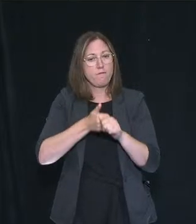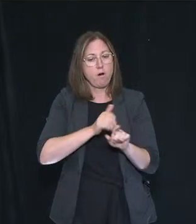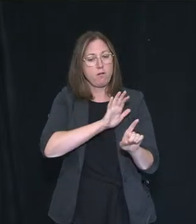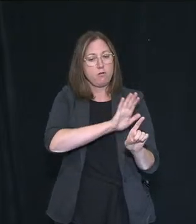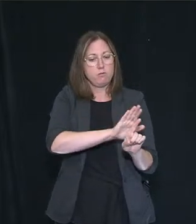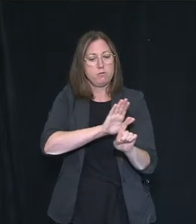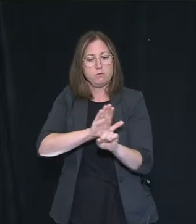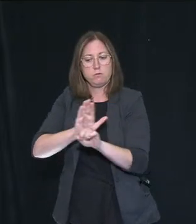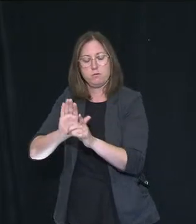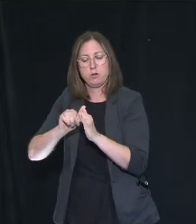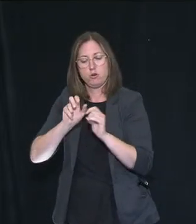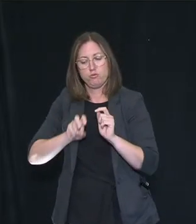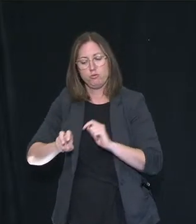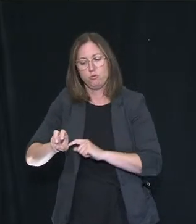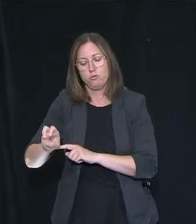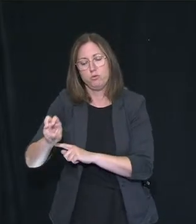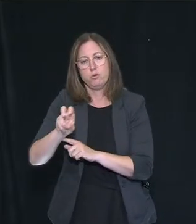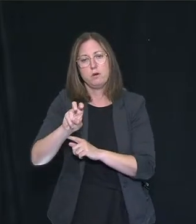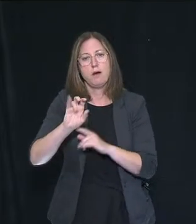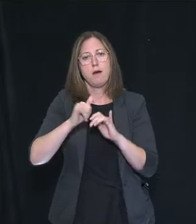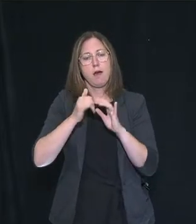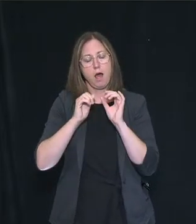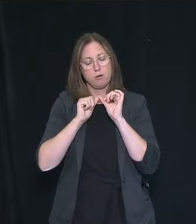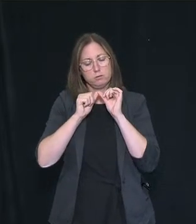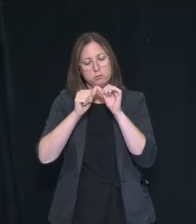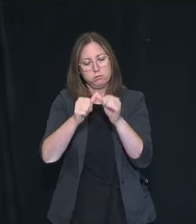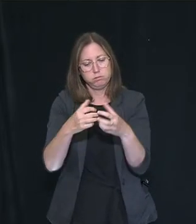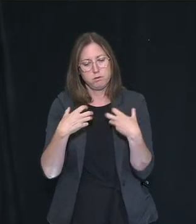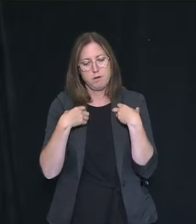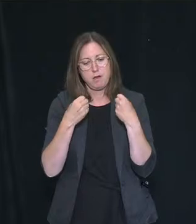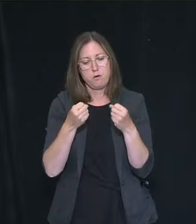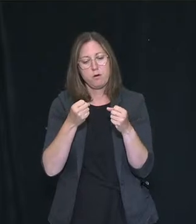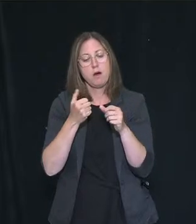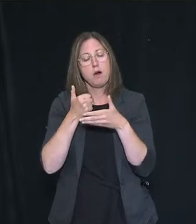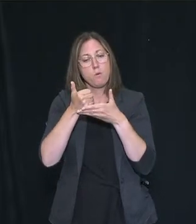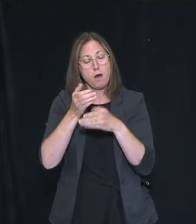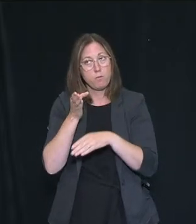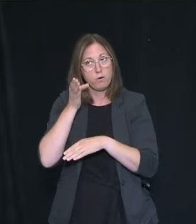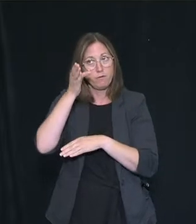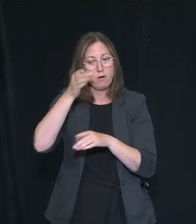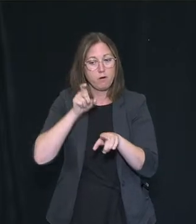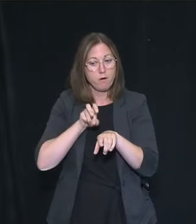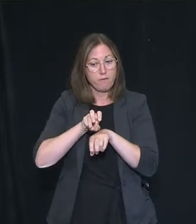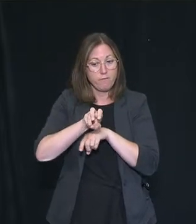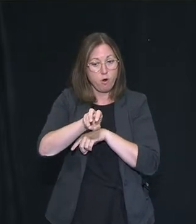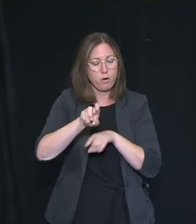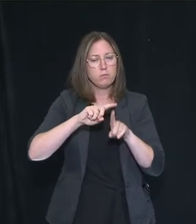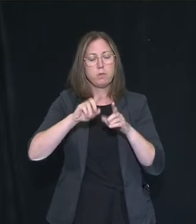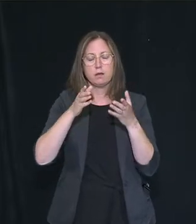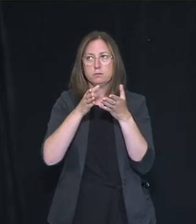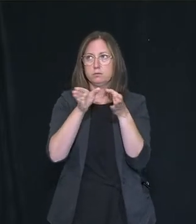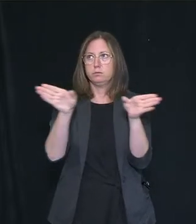us forward, but also in many other directions. In